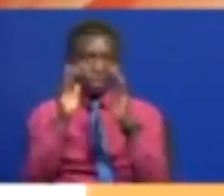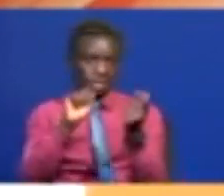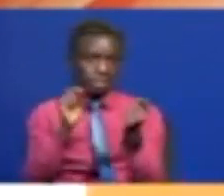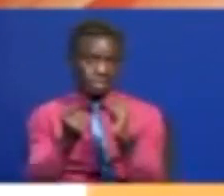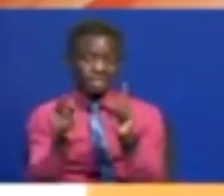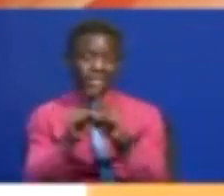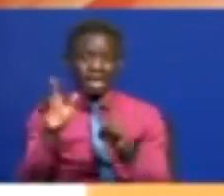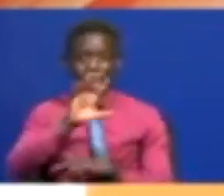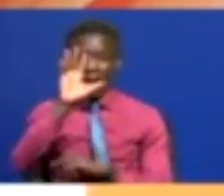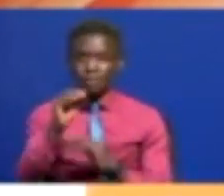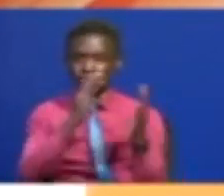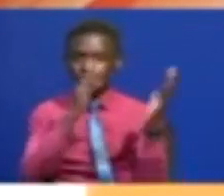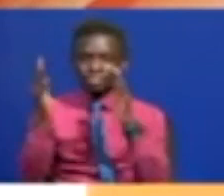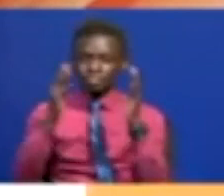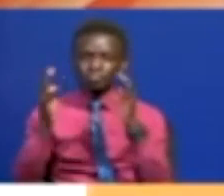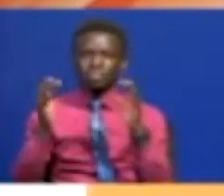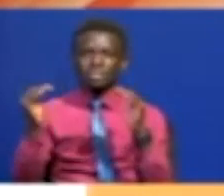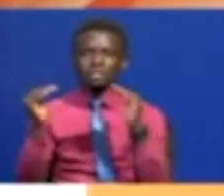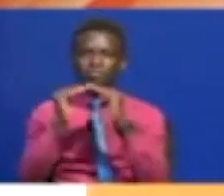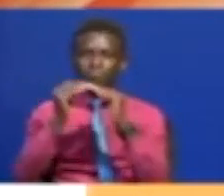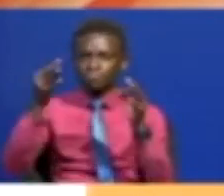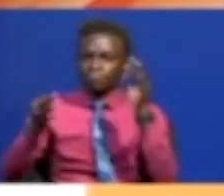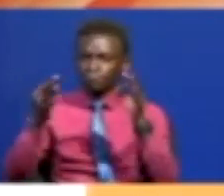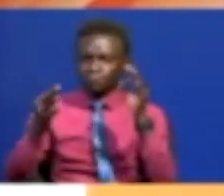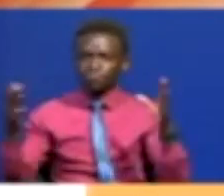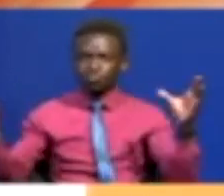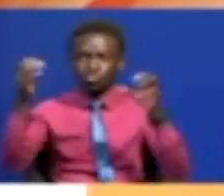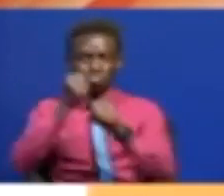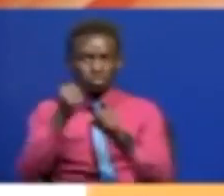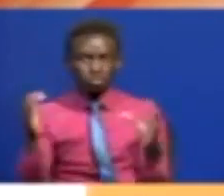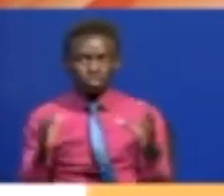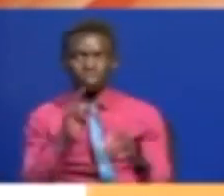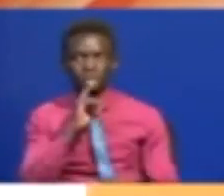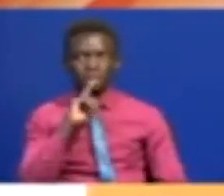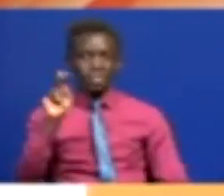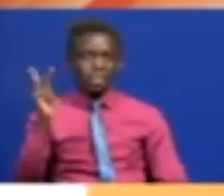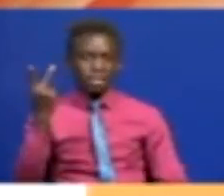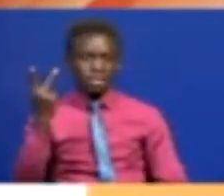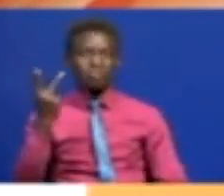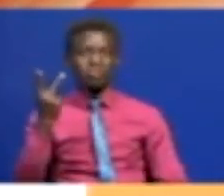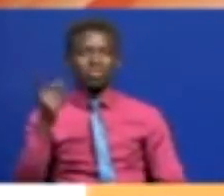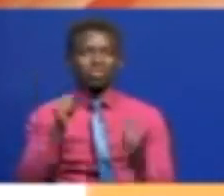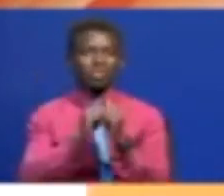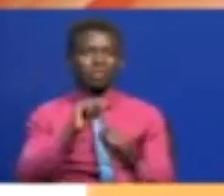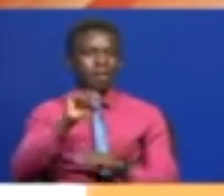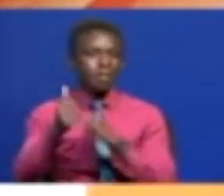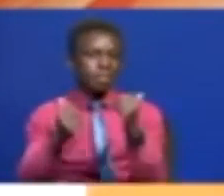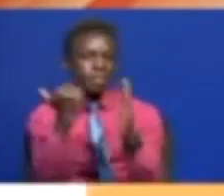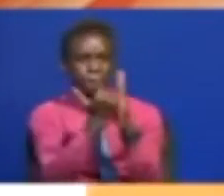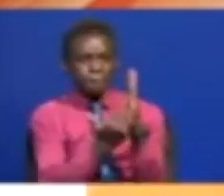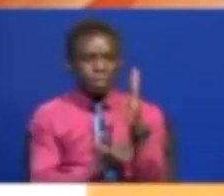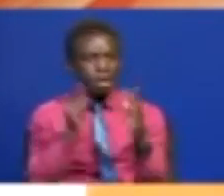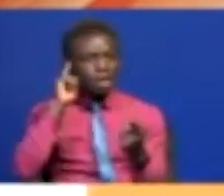Climate Justice Alliance says Kenya and other African nations should engage communities in programs geared towards fighting